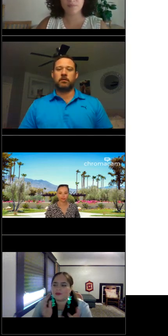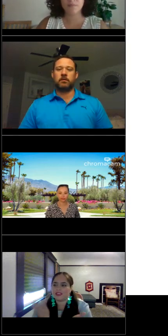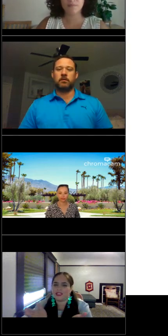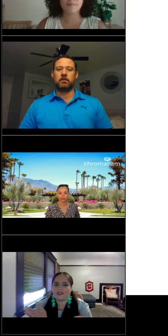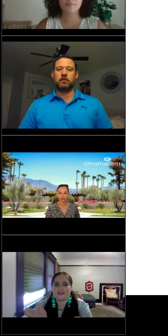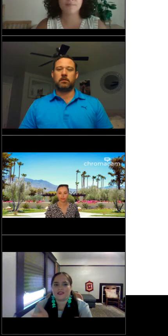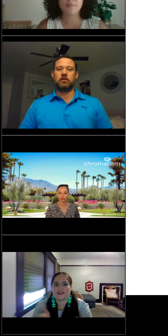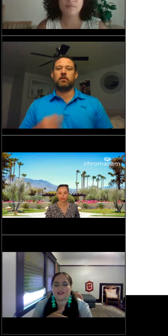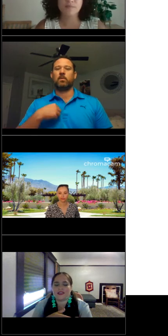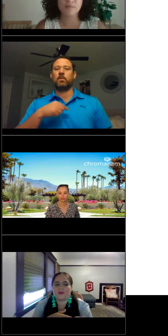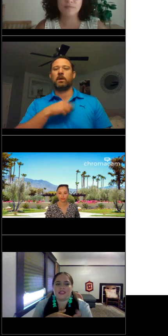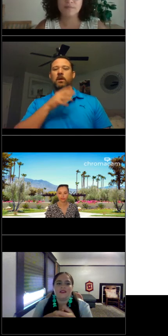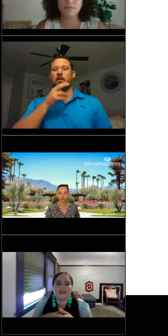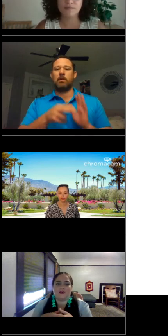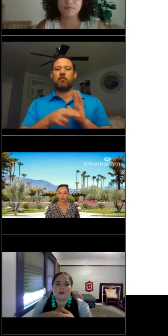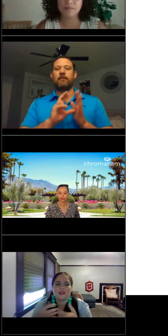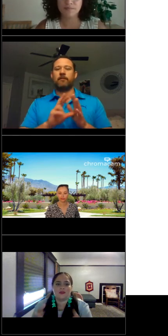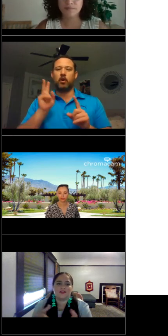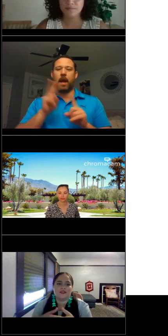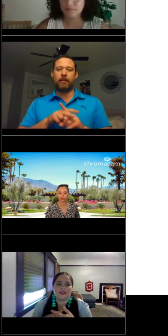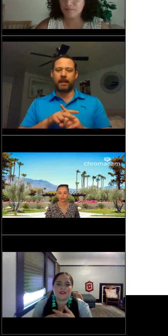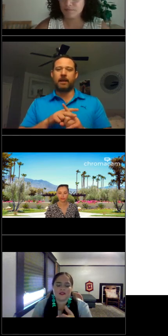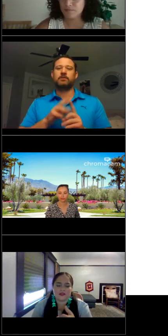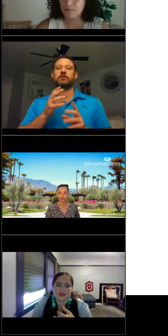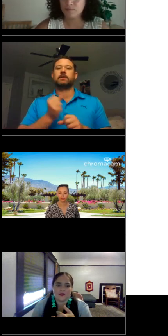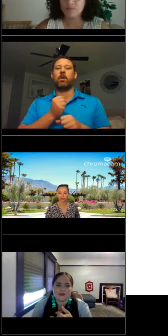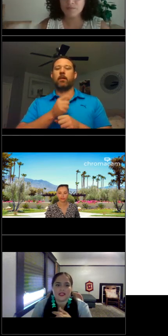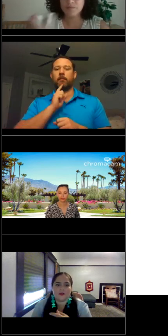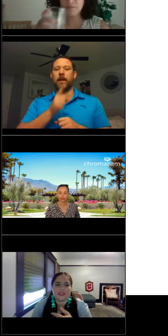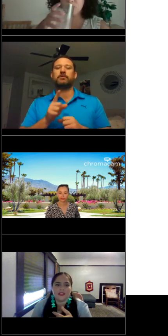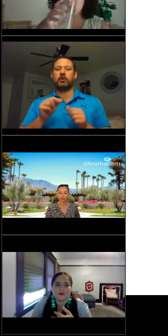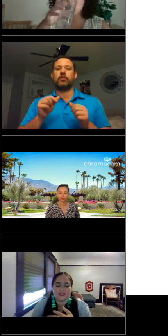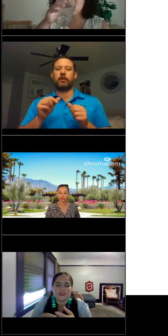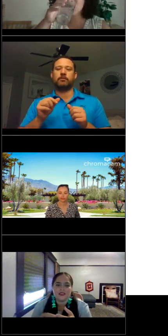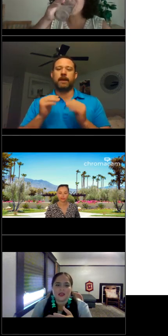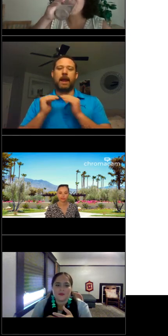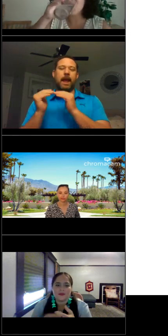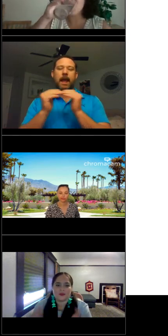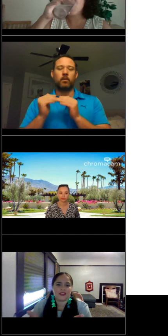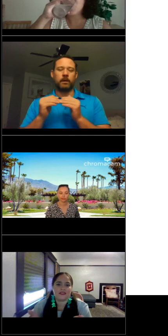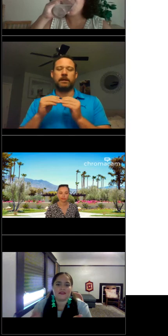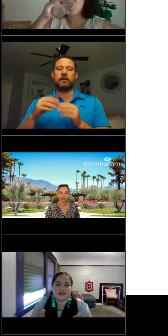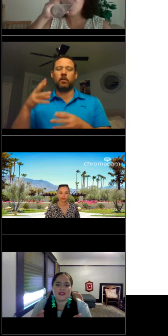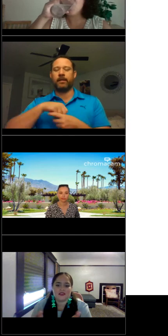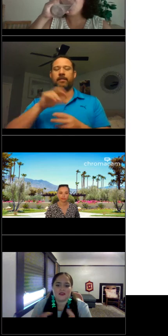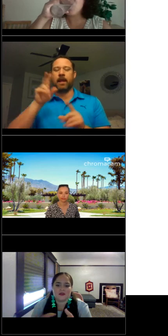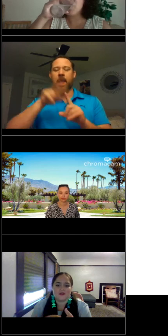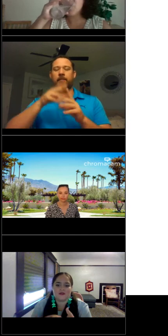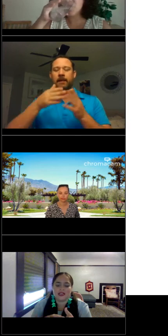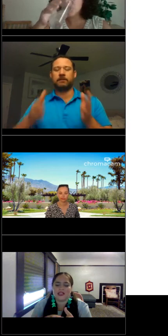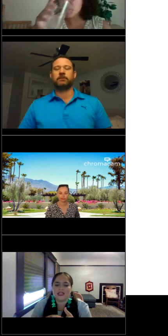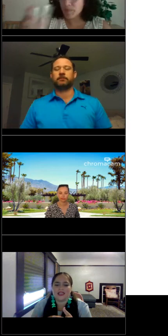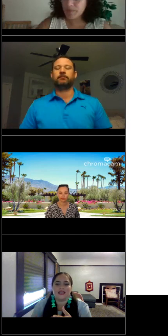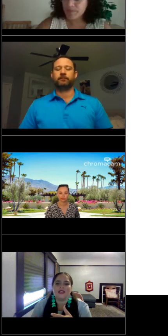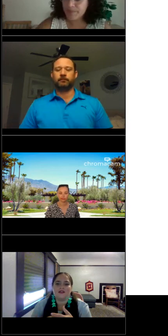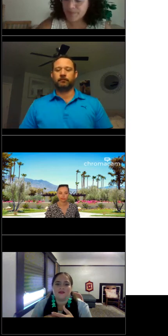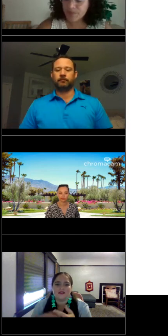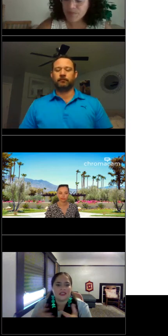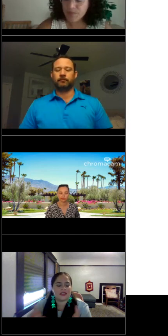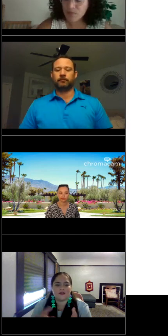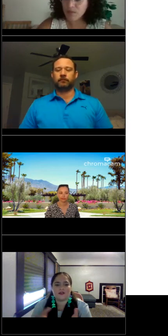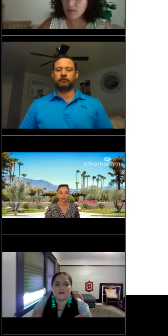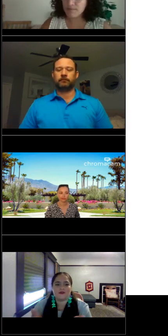the applications as they come in, and we want to make sure that there is geographical equity within the applicants. So I can't